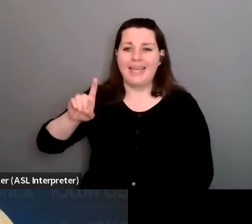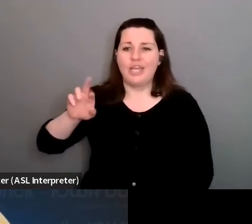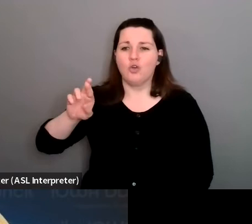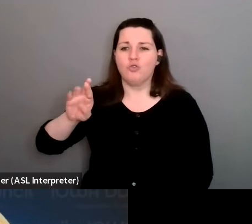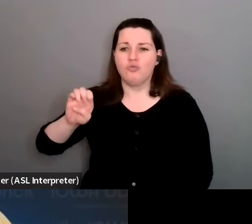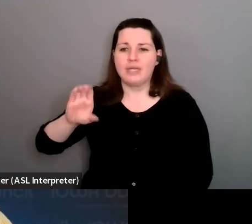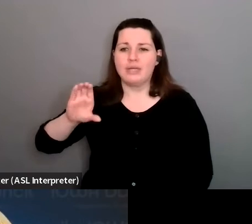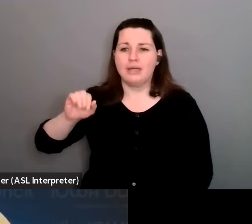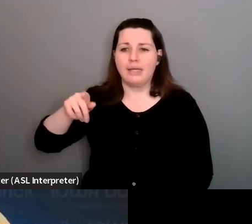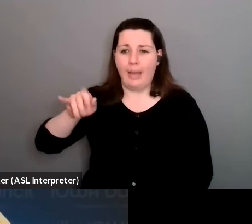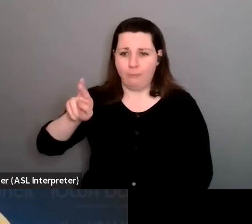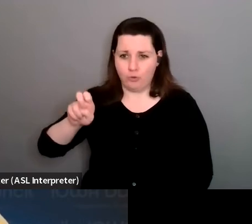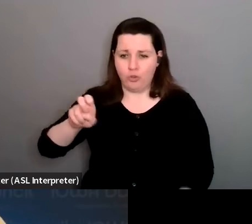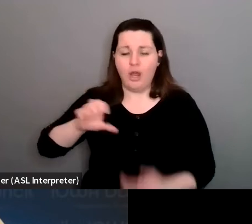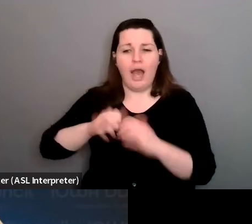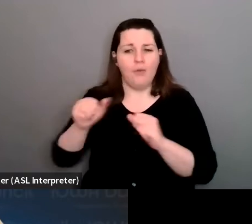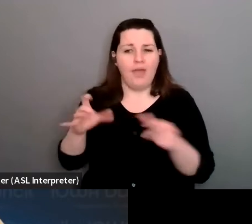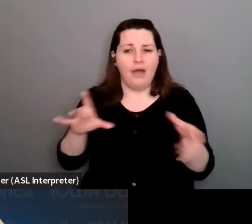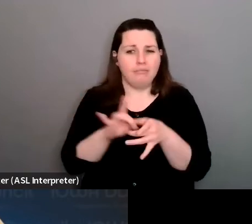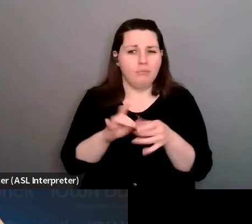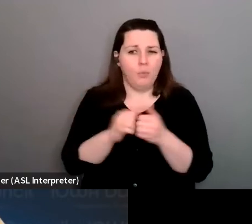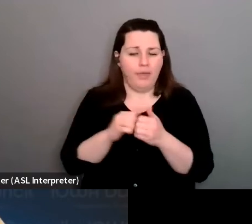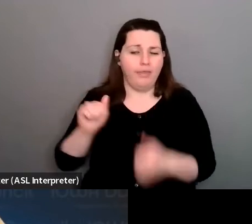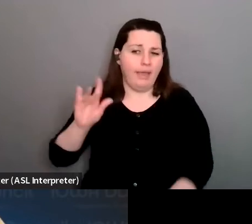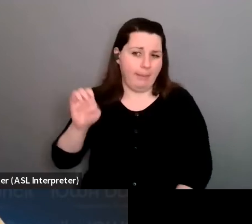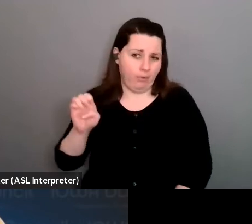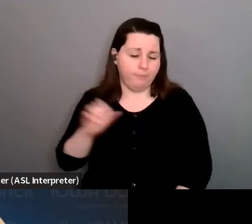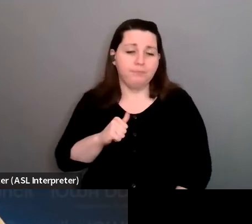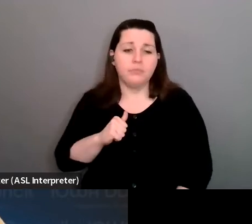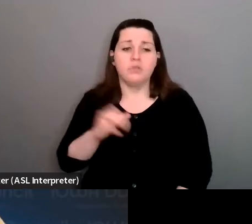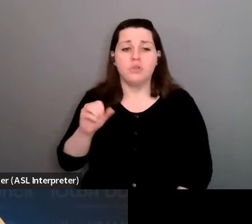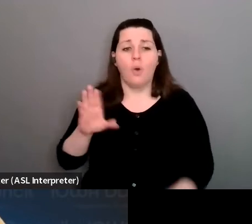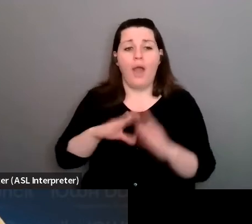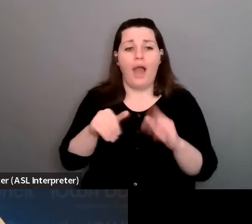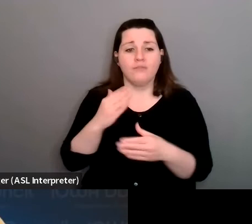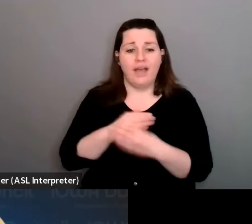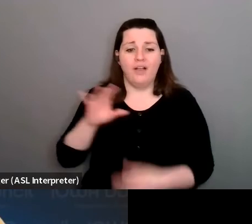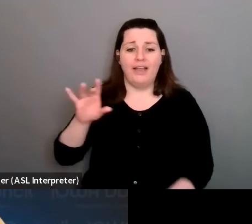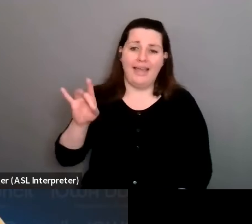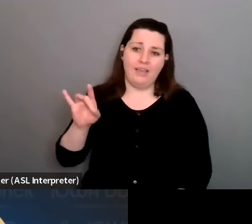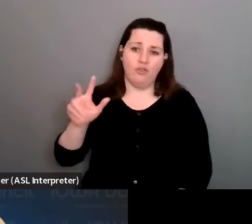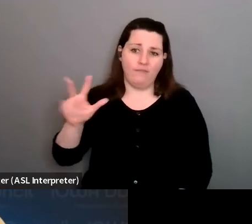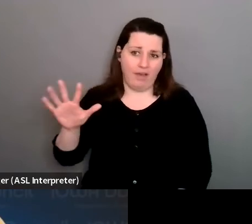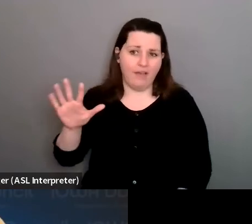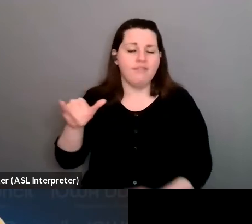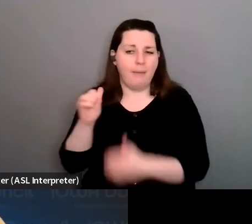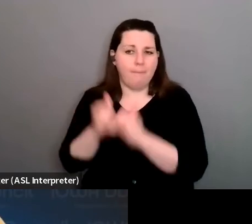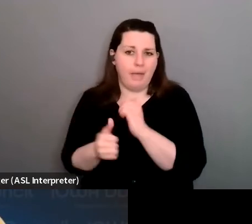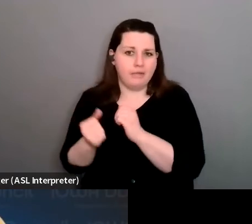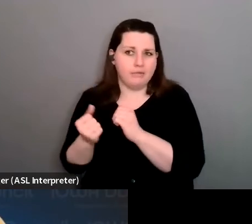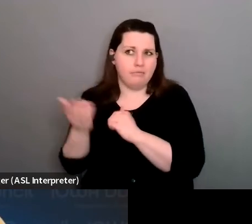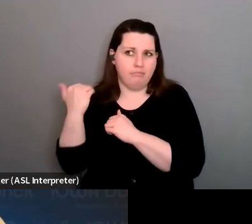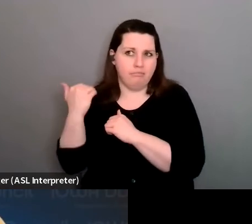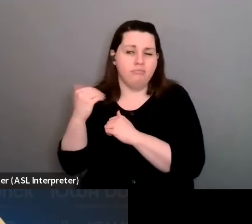with the ABLE program. So prior to House File 835, I mentioned that passed last legislative session, so